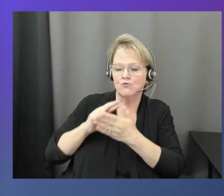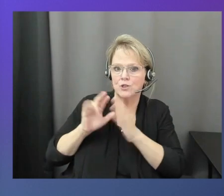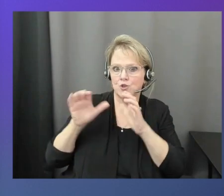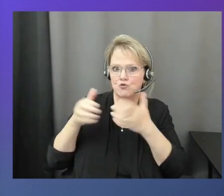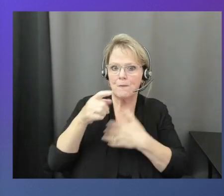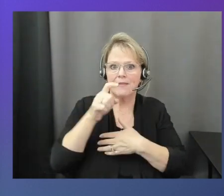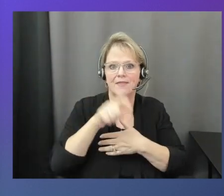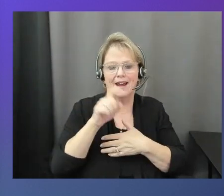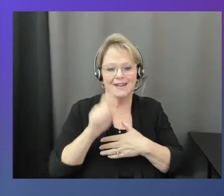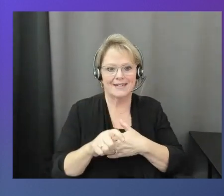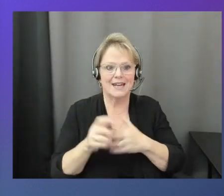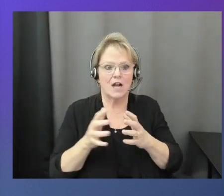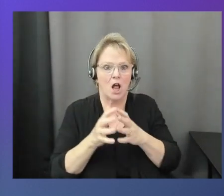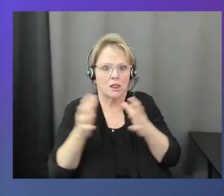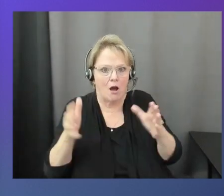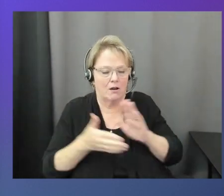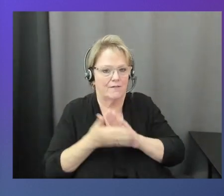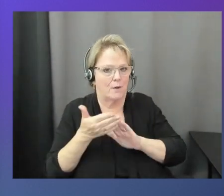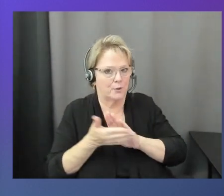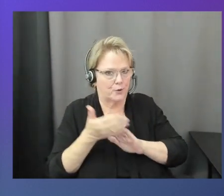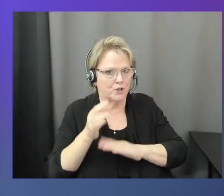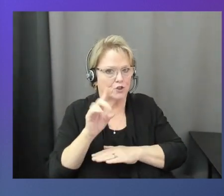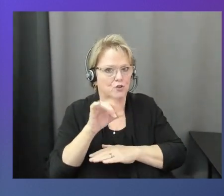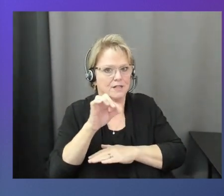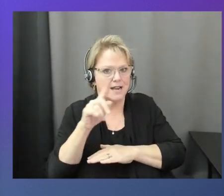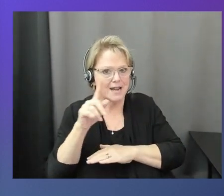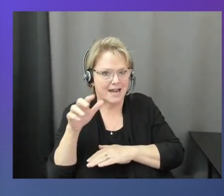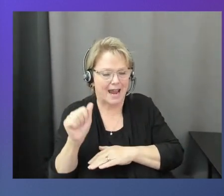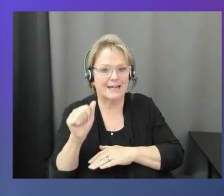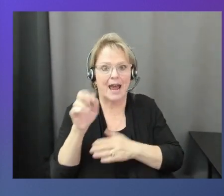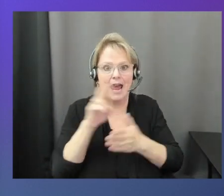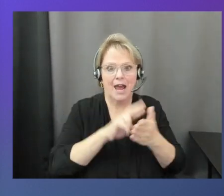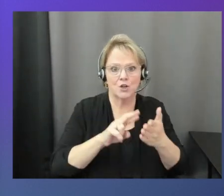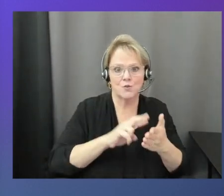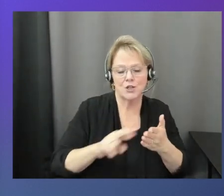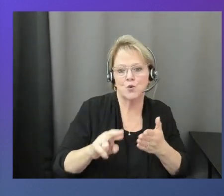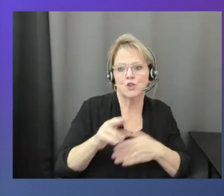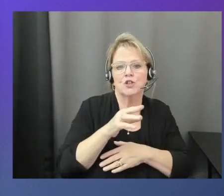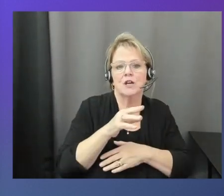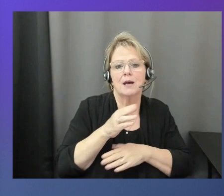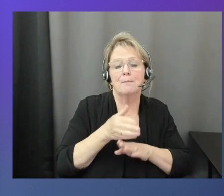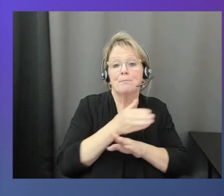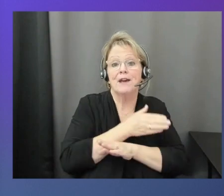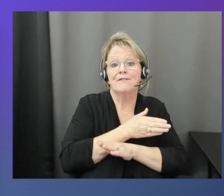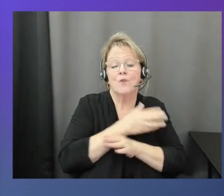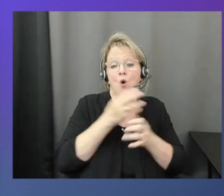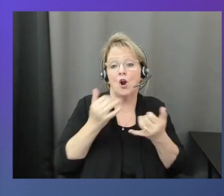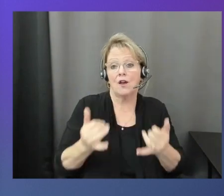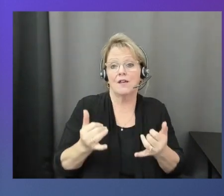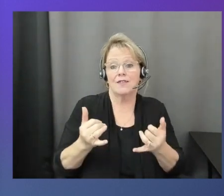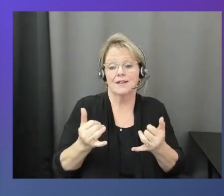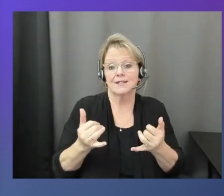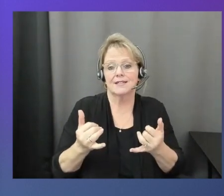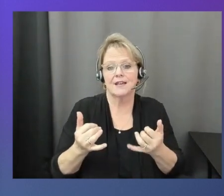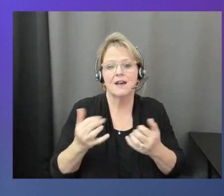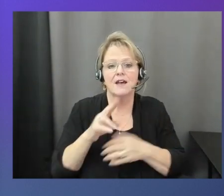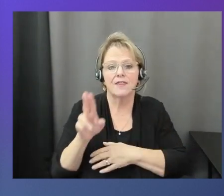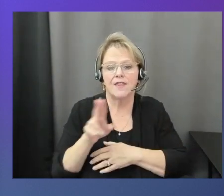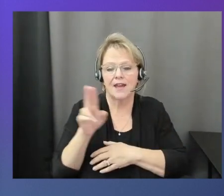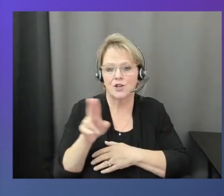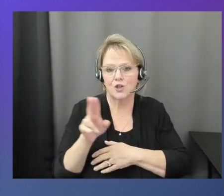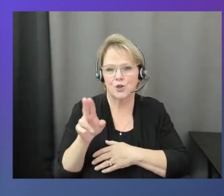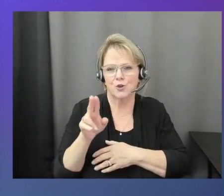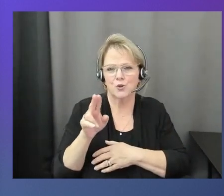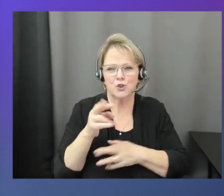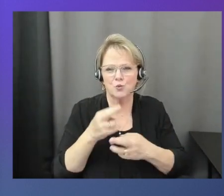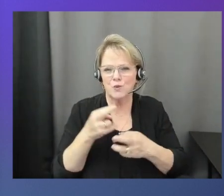research and operational data. Prior to their digital transformation journey, Curtin used on-premises resources, which was